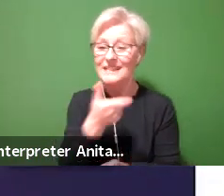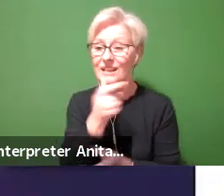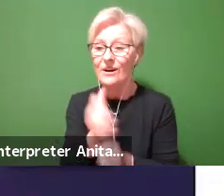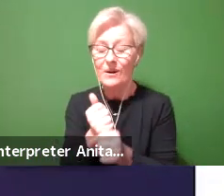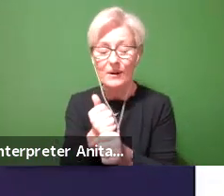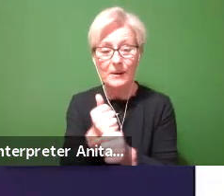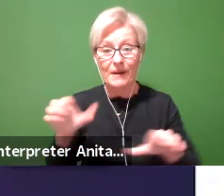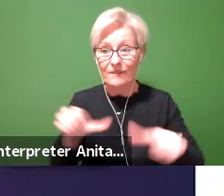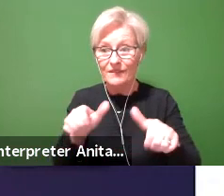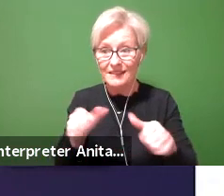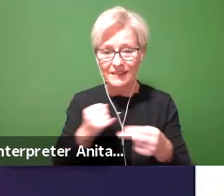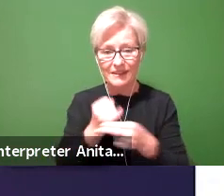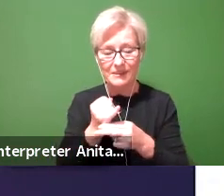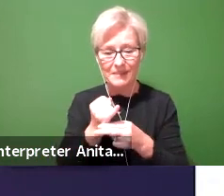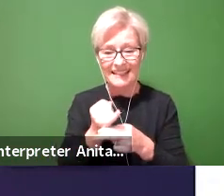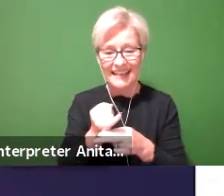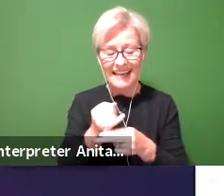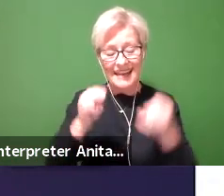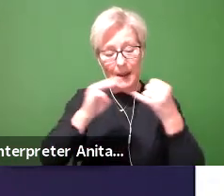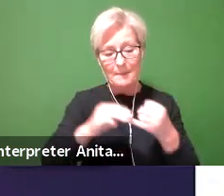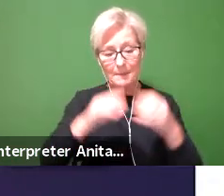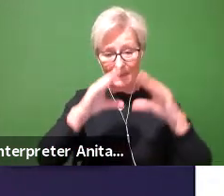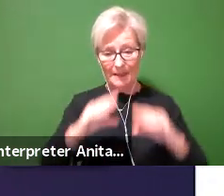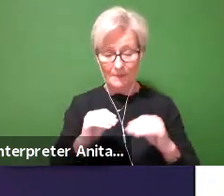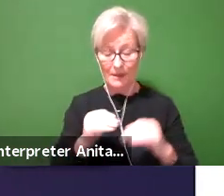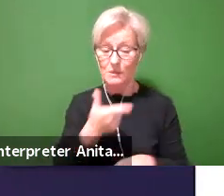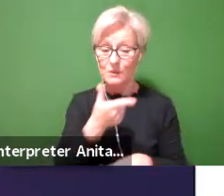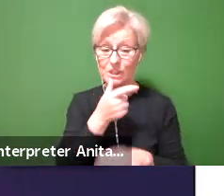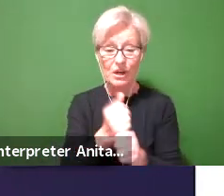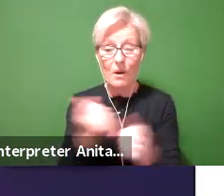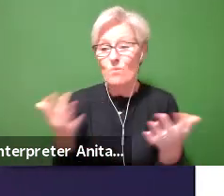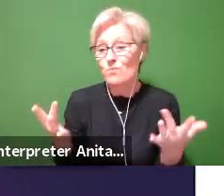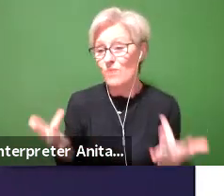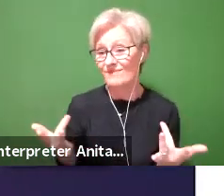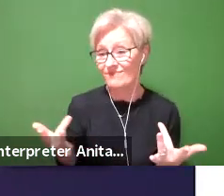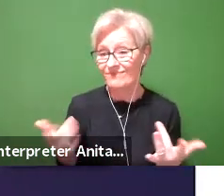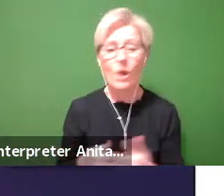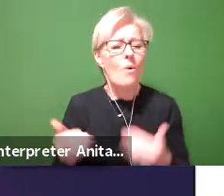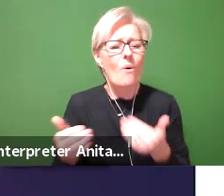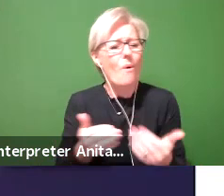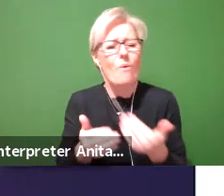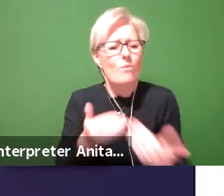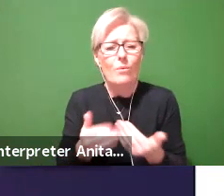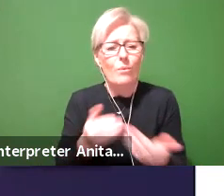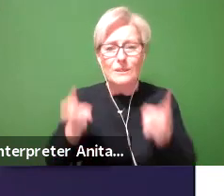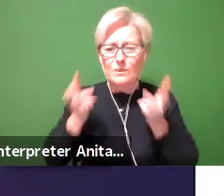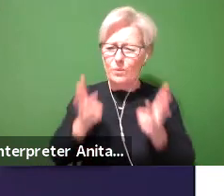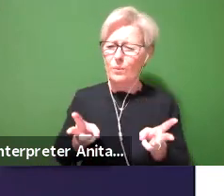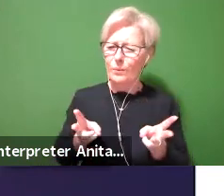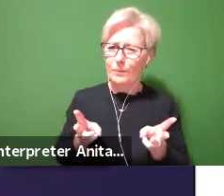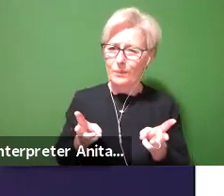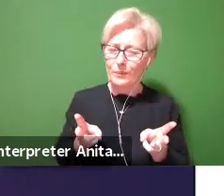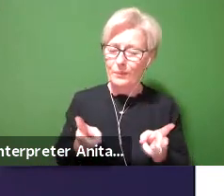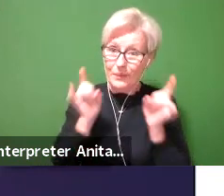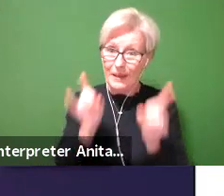menopause. The content that we are going to discuss is, what exactly is a women's health physio? Before tonight, a